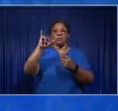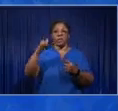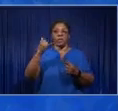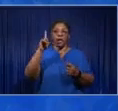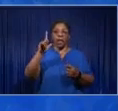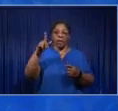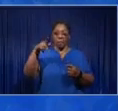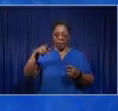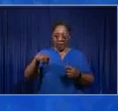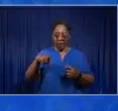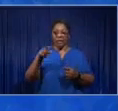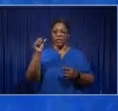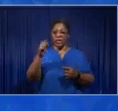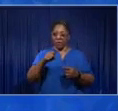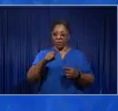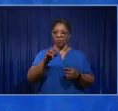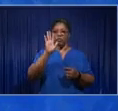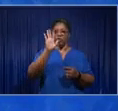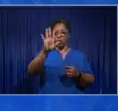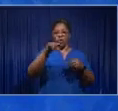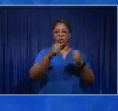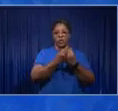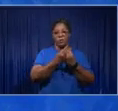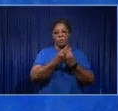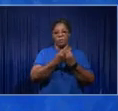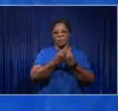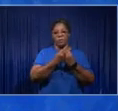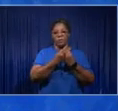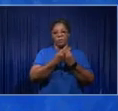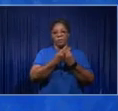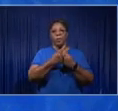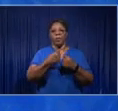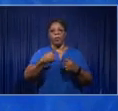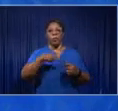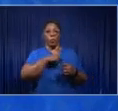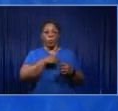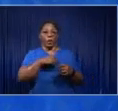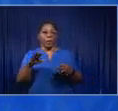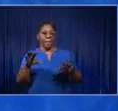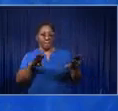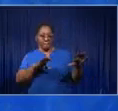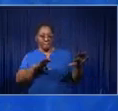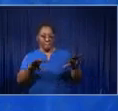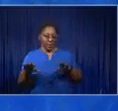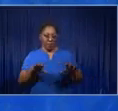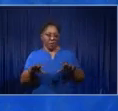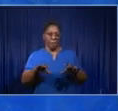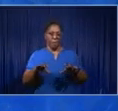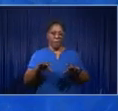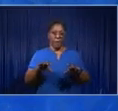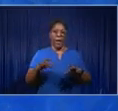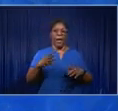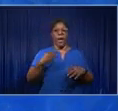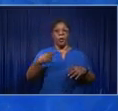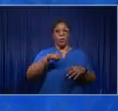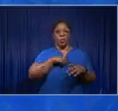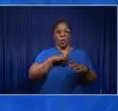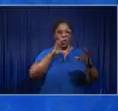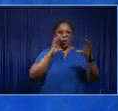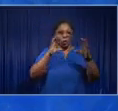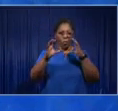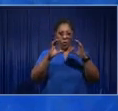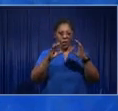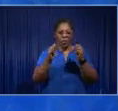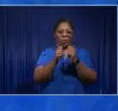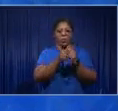Jamaica. We intend to engage, then we perform based on that engagement with you, and we communicate with you to ensure that what we're doing